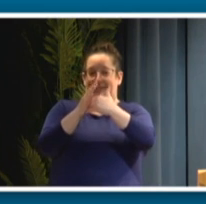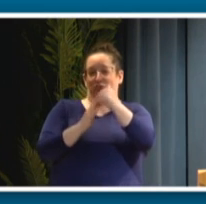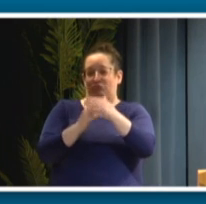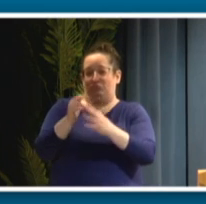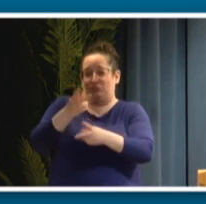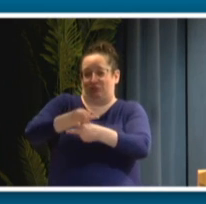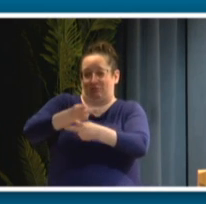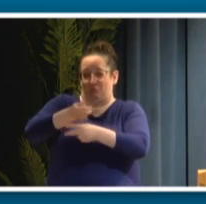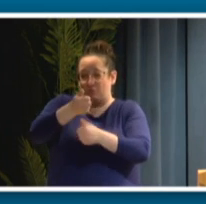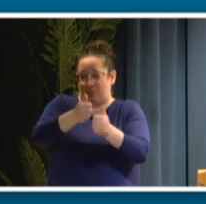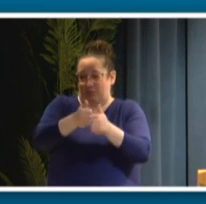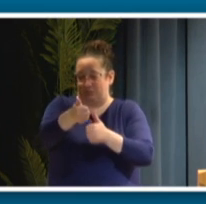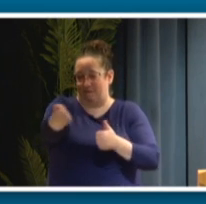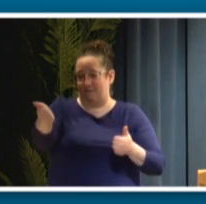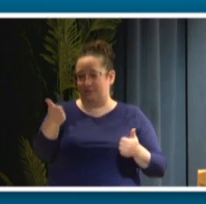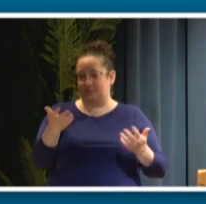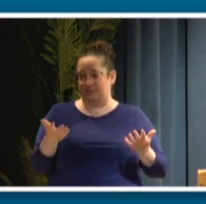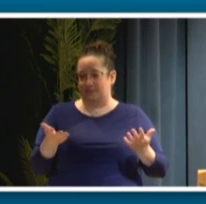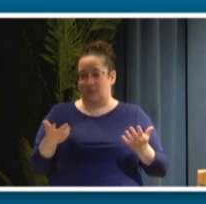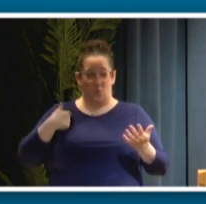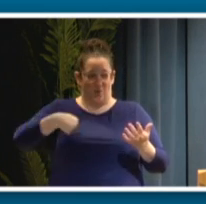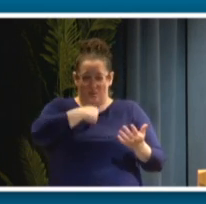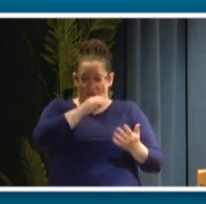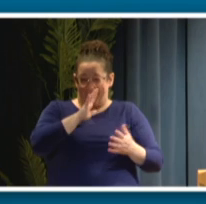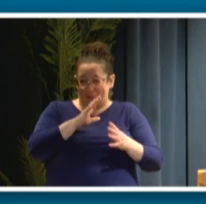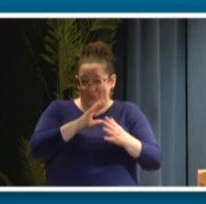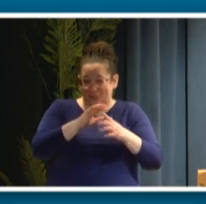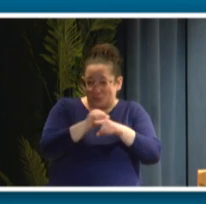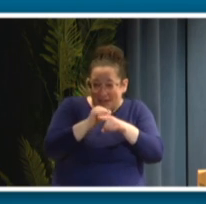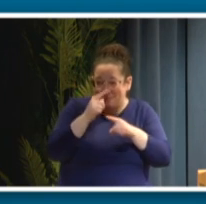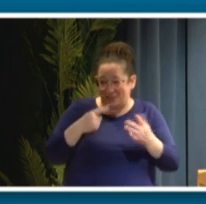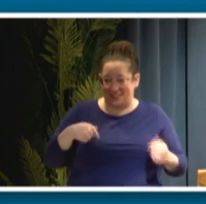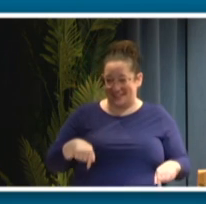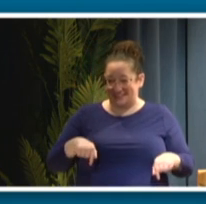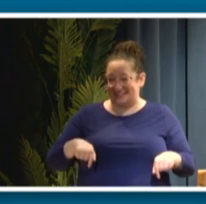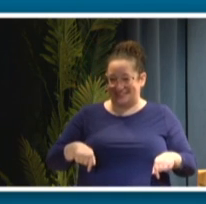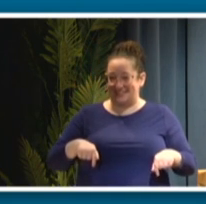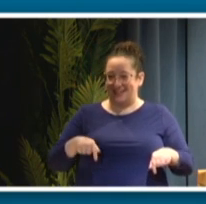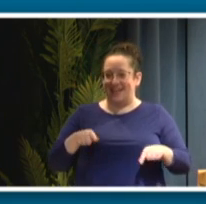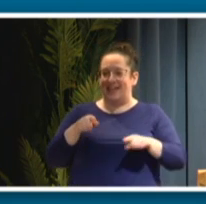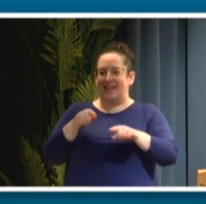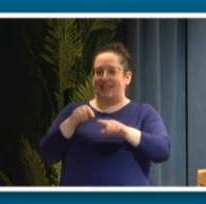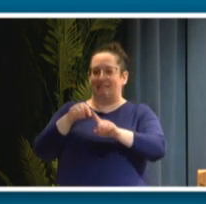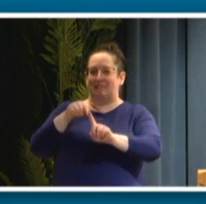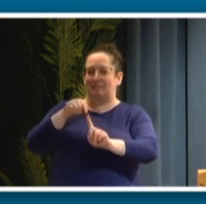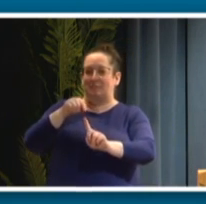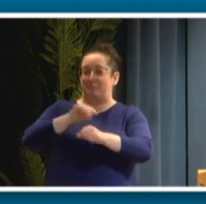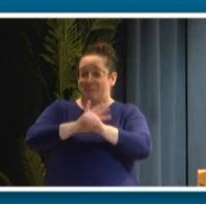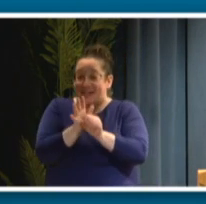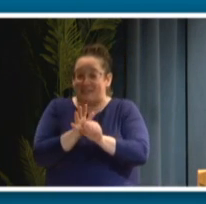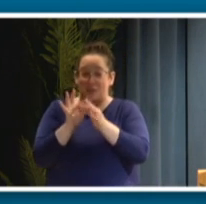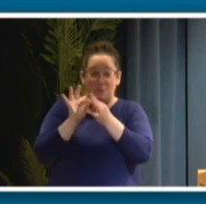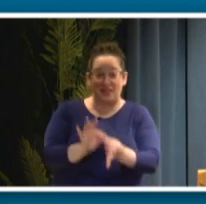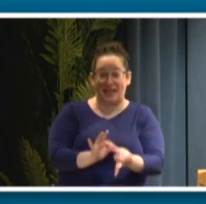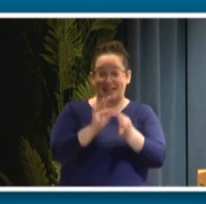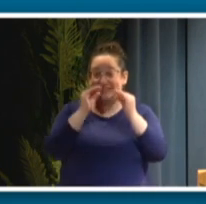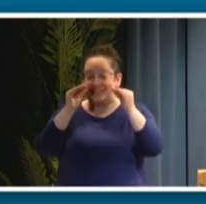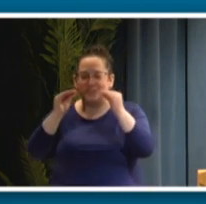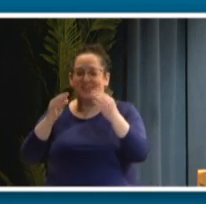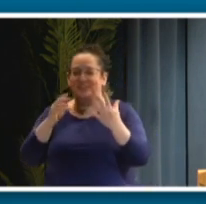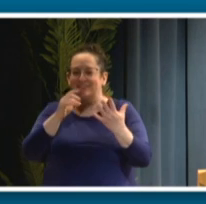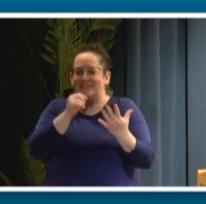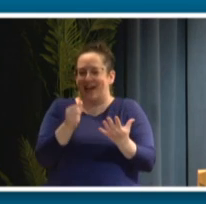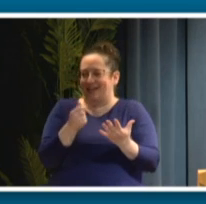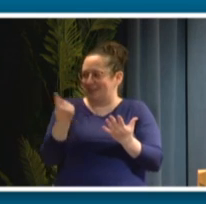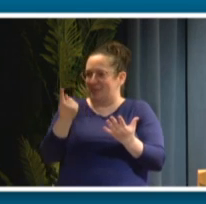Like, this isn't what we are. This wasn't a class you took. You know what I mean? So first and foremost, there's that. But the other thing is to